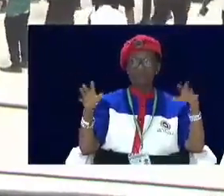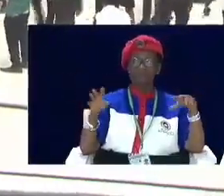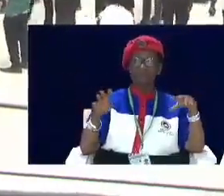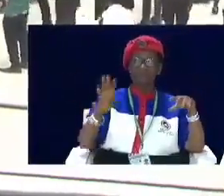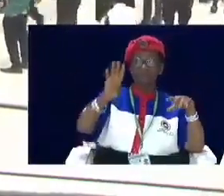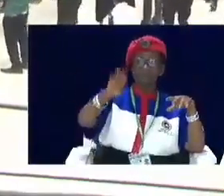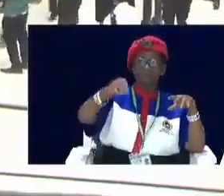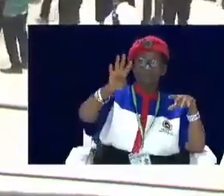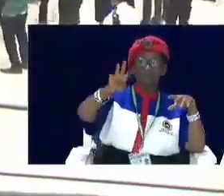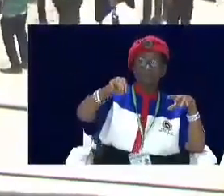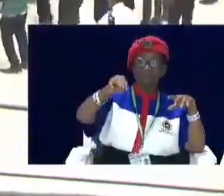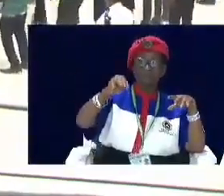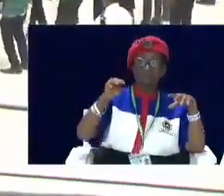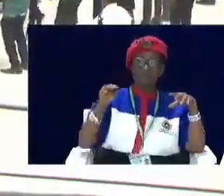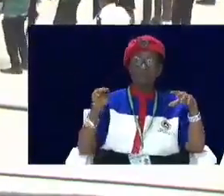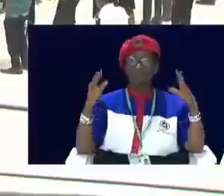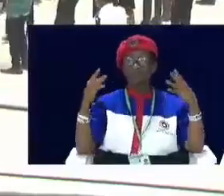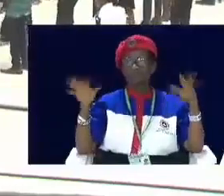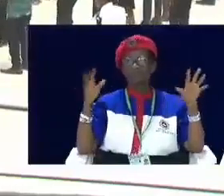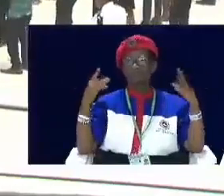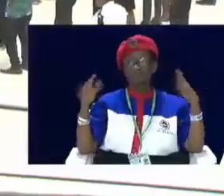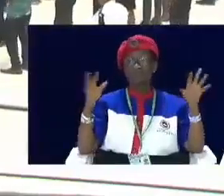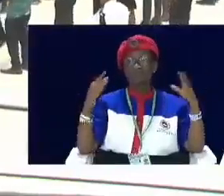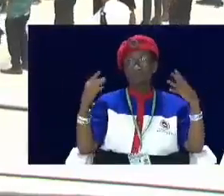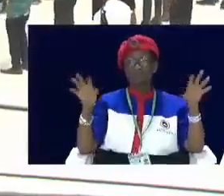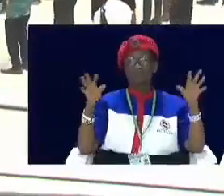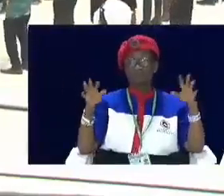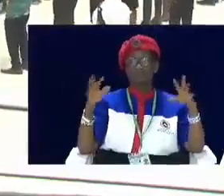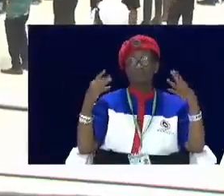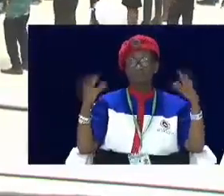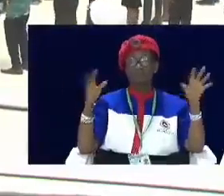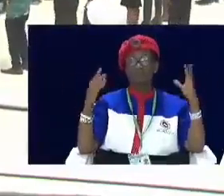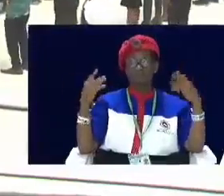14. Erila.